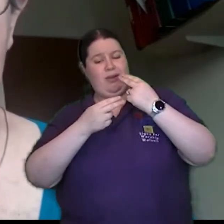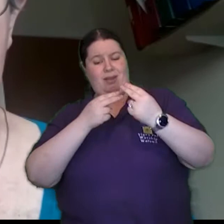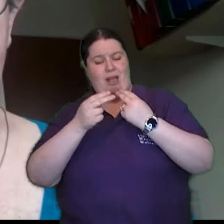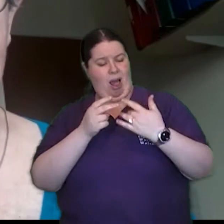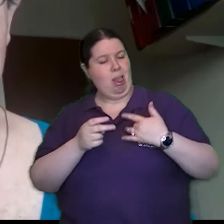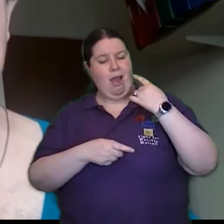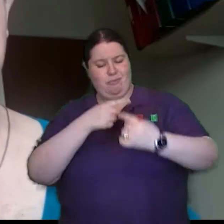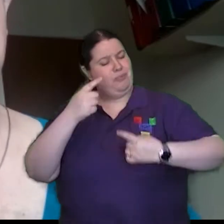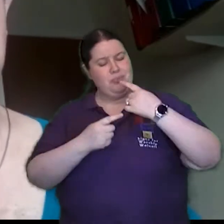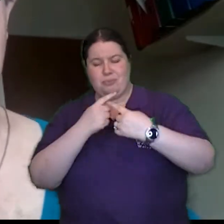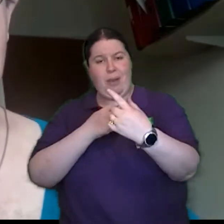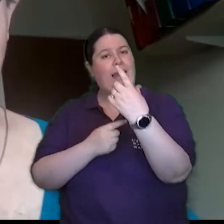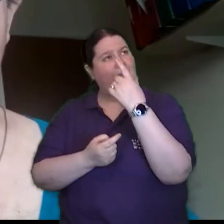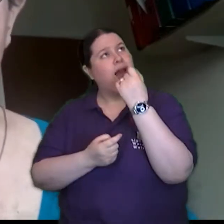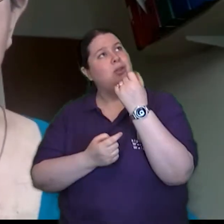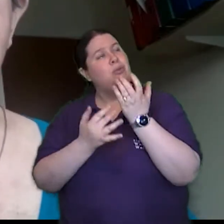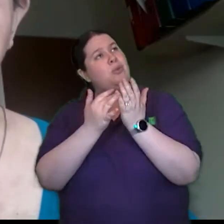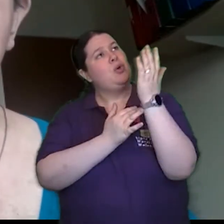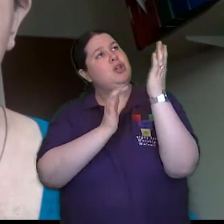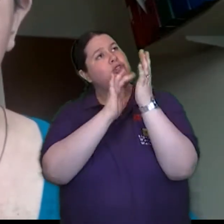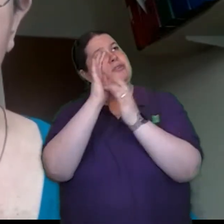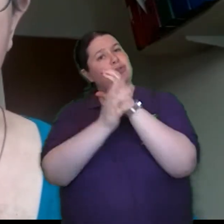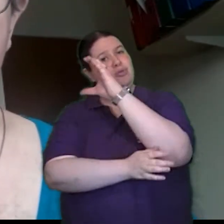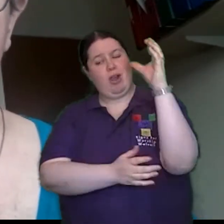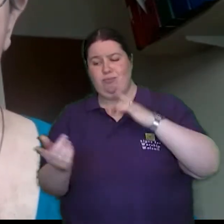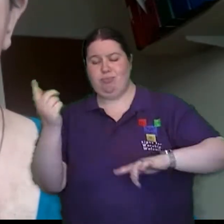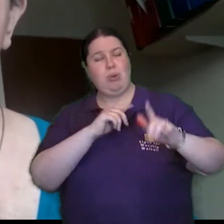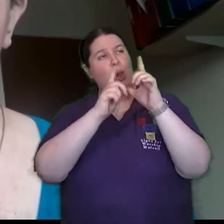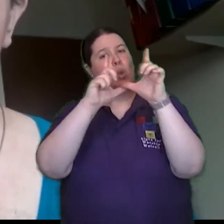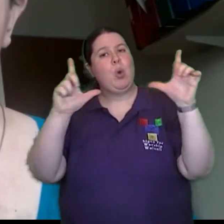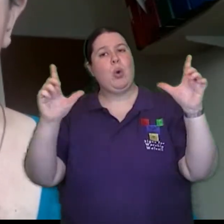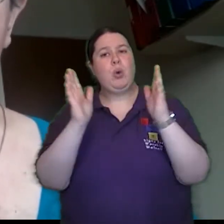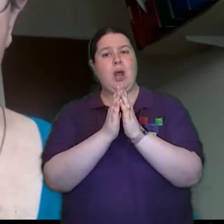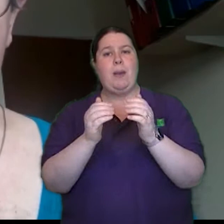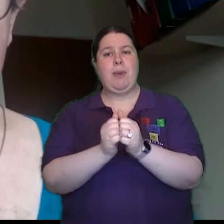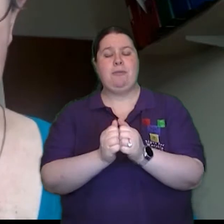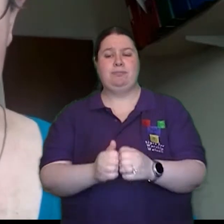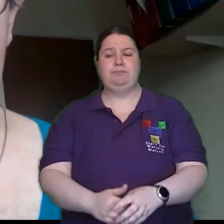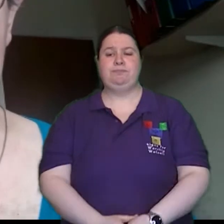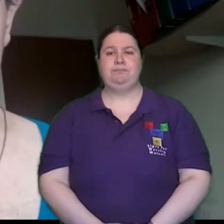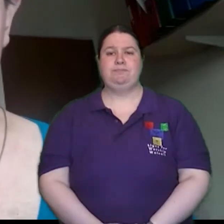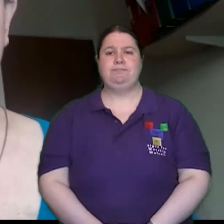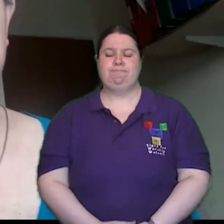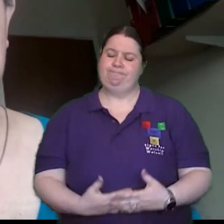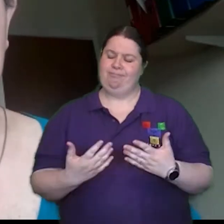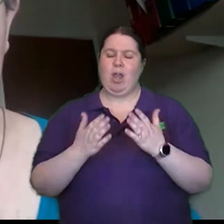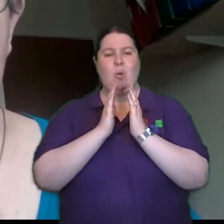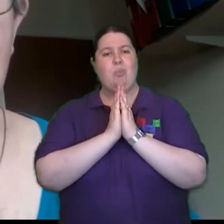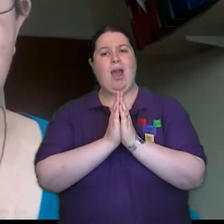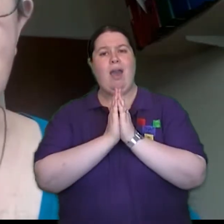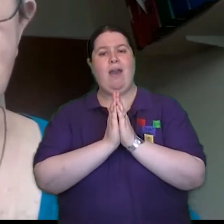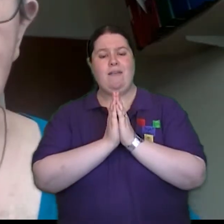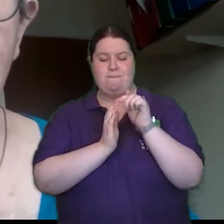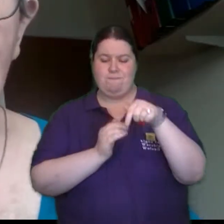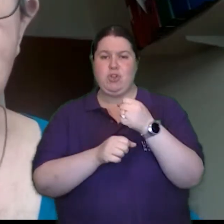everlasting life. In Jesus Christ, our Lord. Amen. a prayer